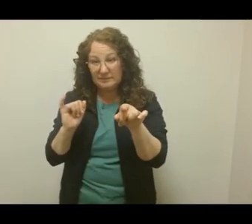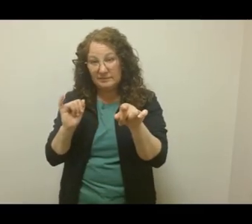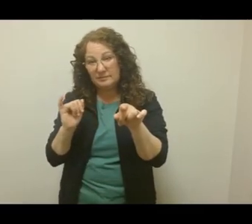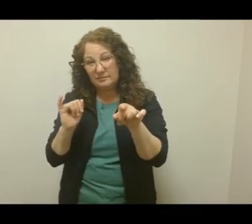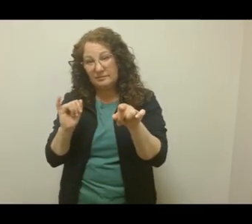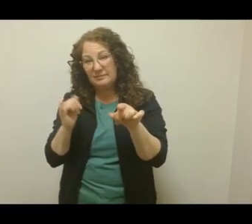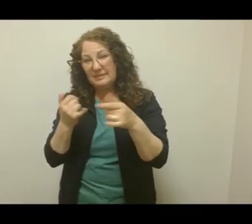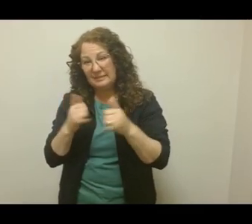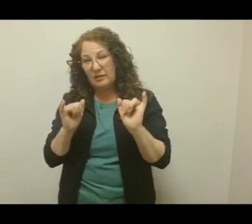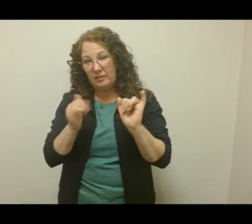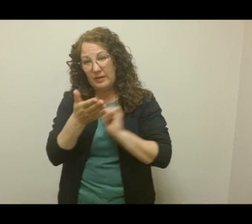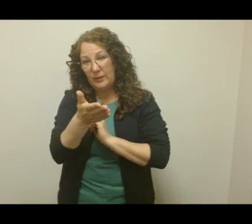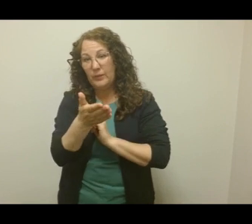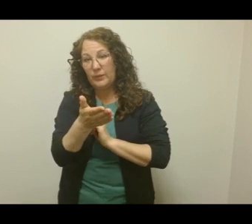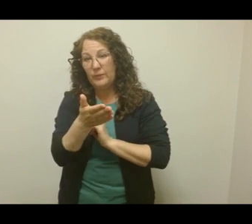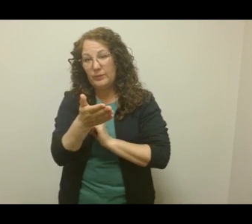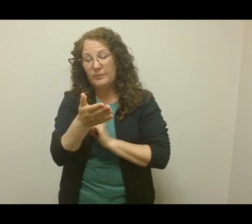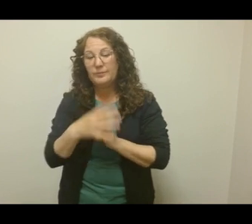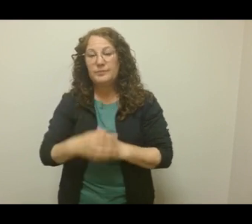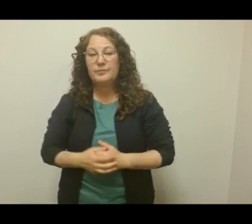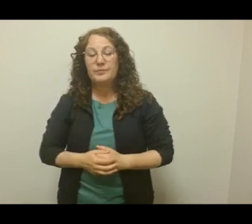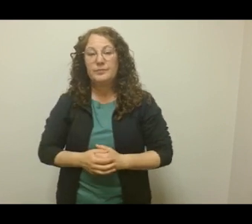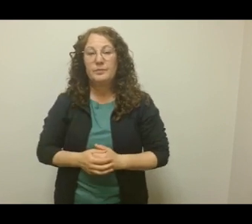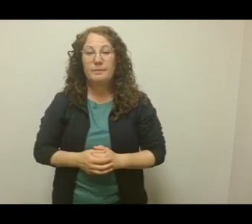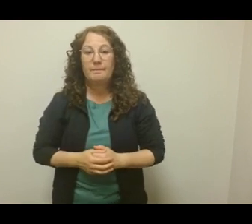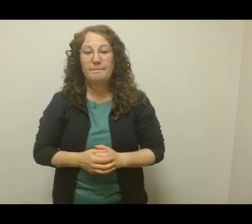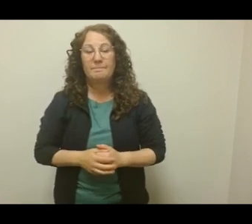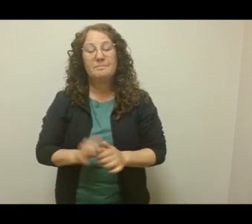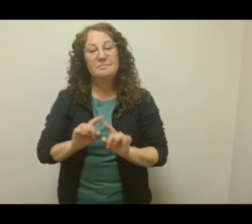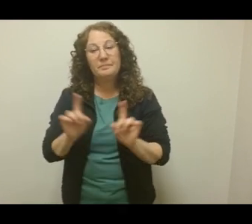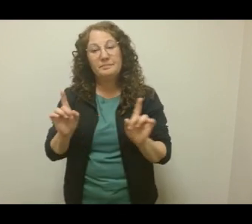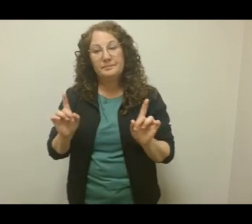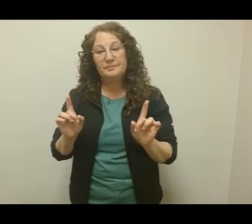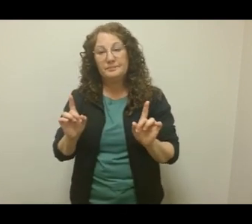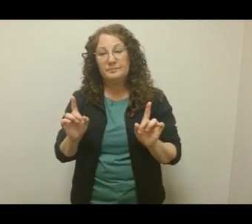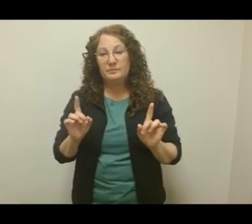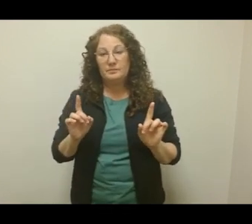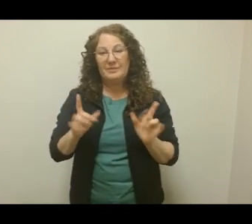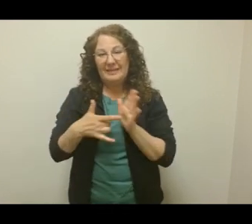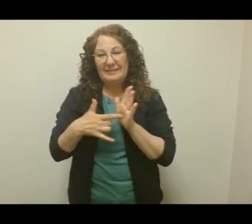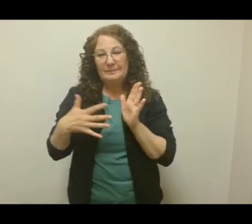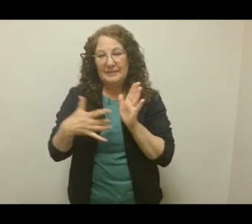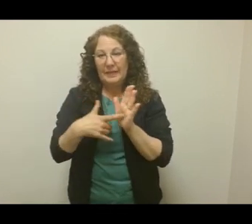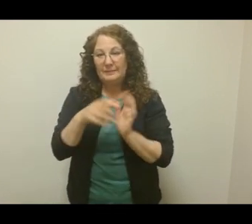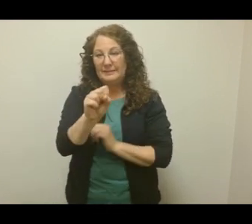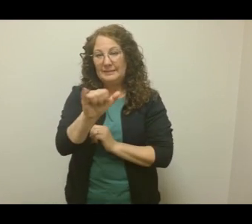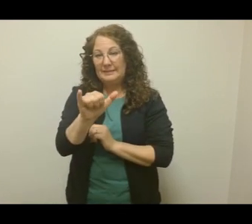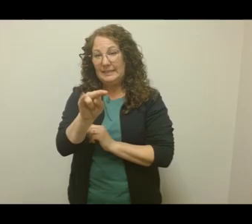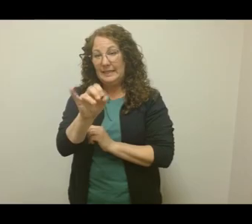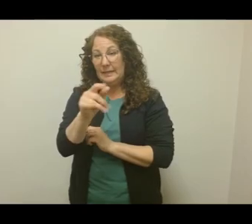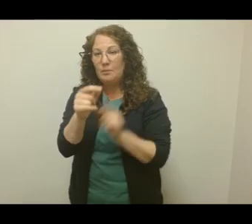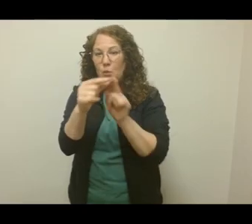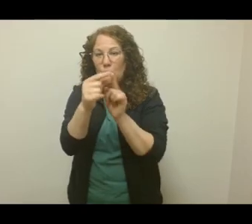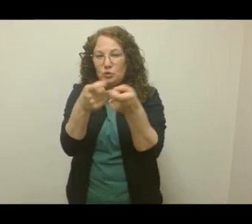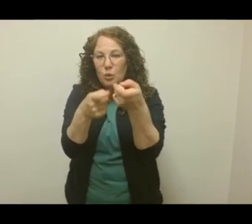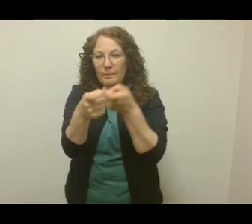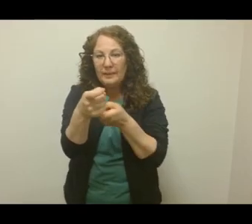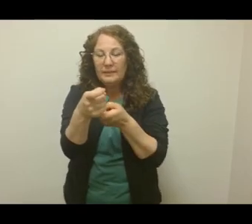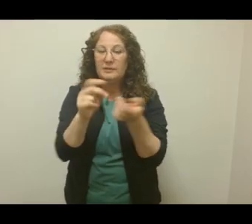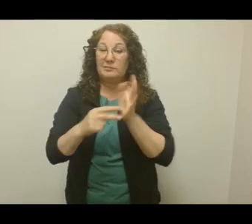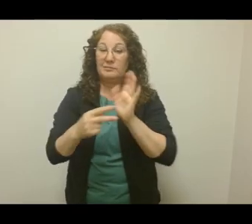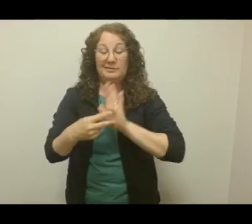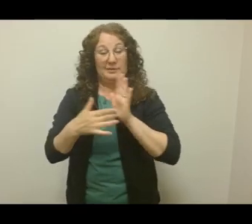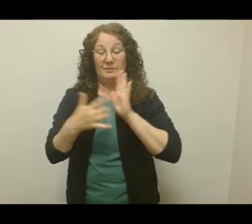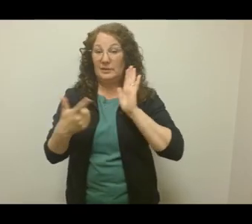very similar to the original. However, sometimes synonym swapping can result in some really odd